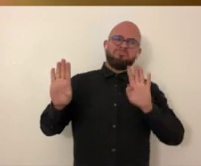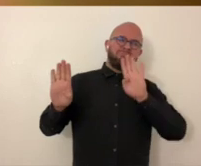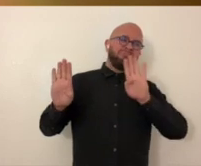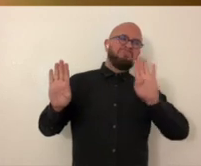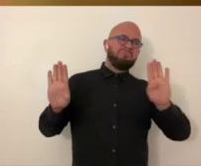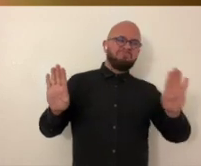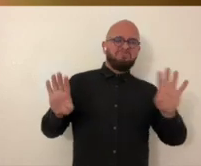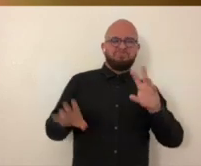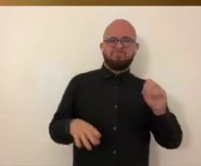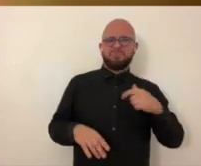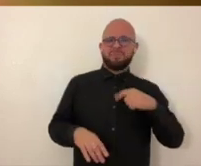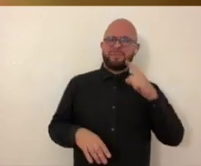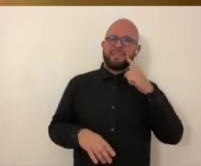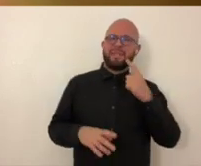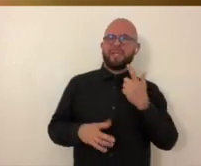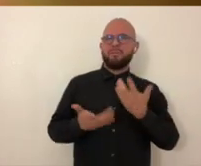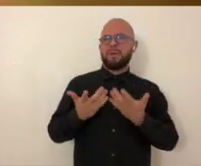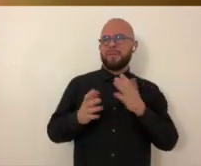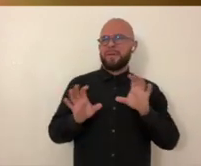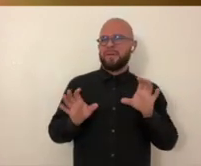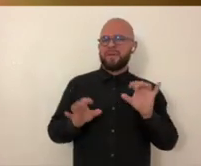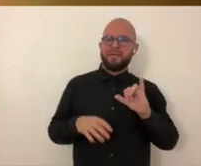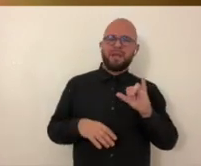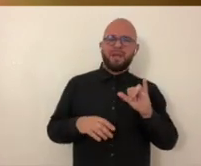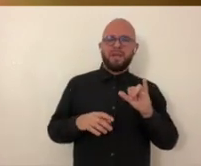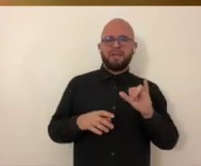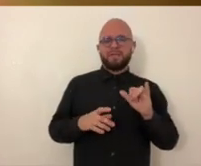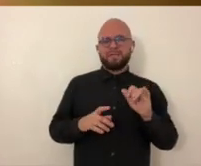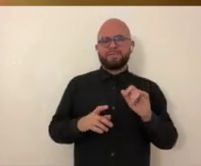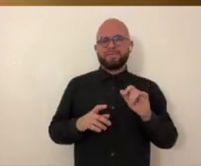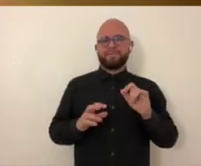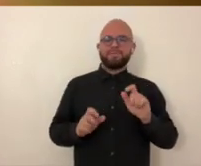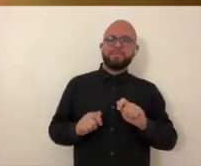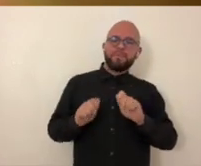I think like posters and stuff, and I've been thinking of doing